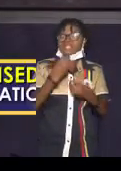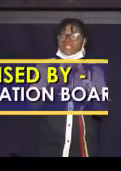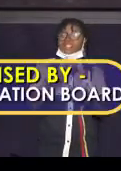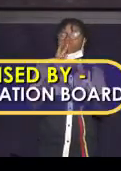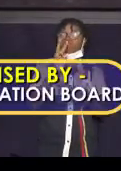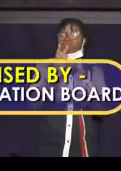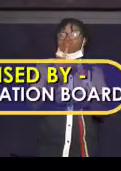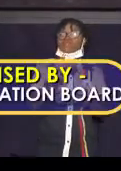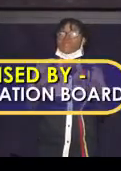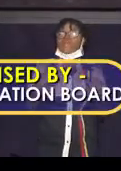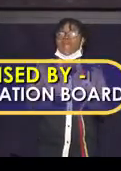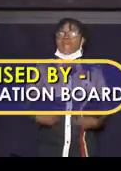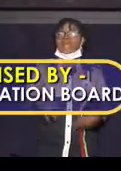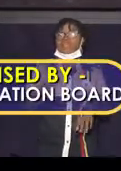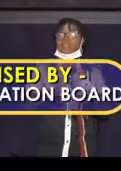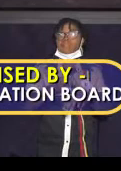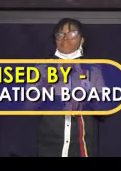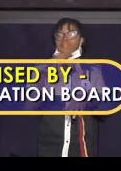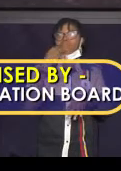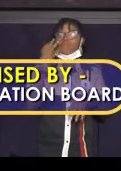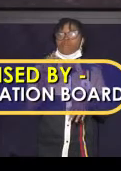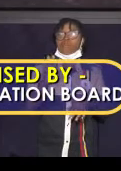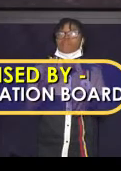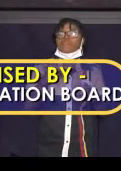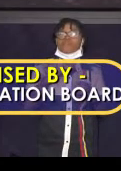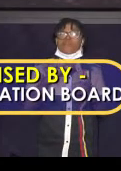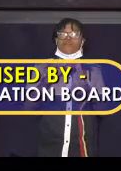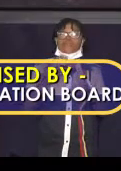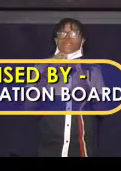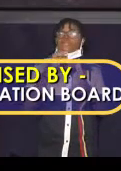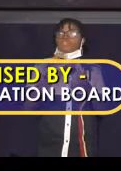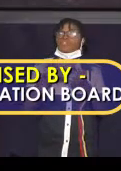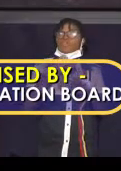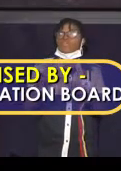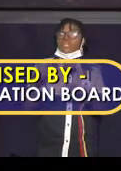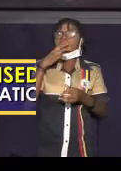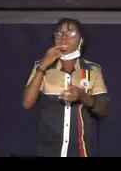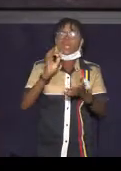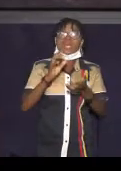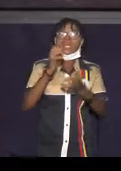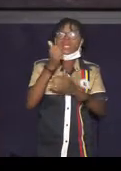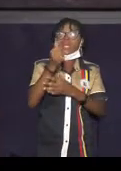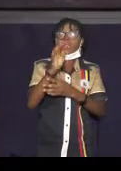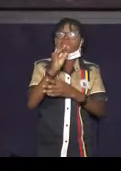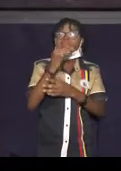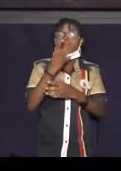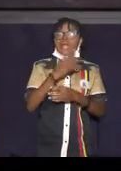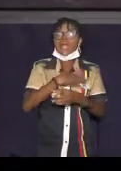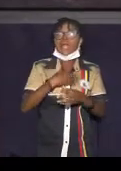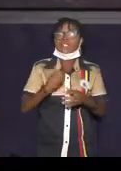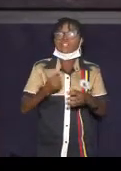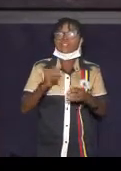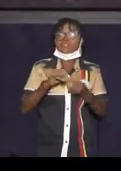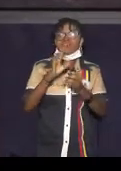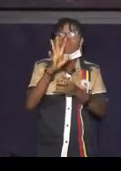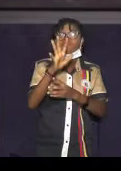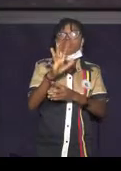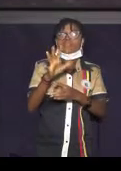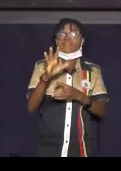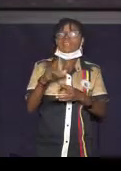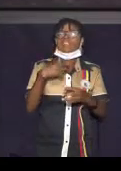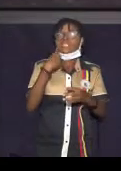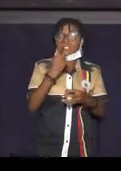health effects of substance abuse. And number 5, state 2 socioeconomic effects